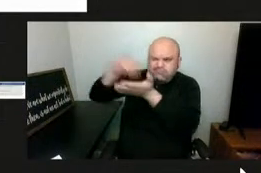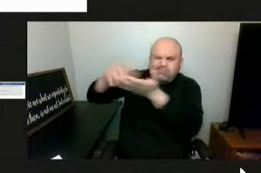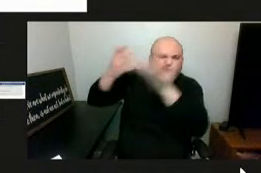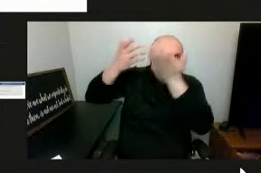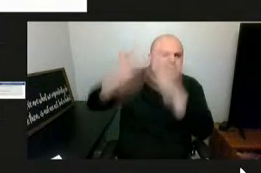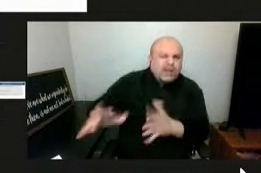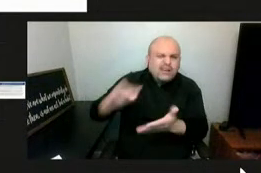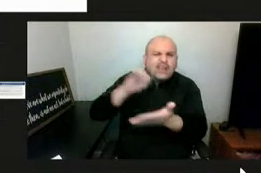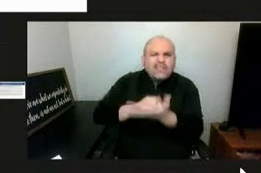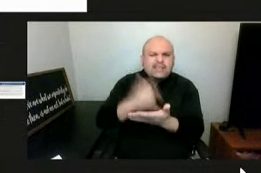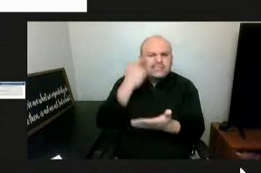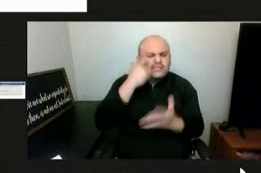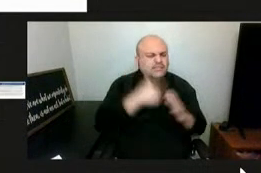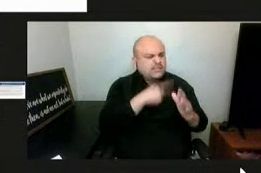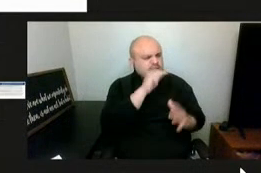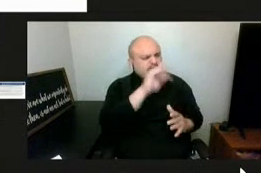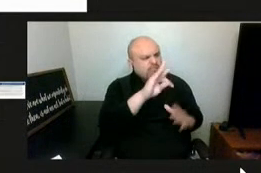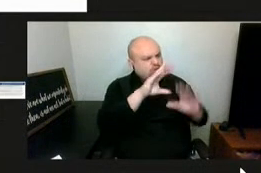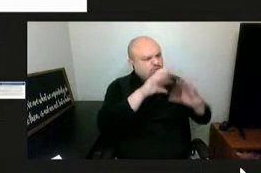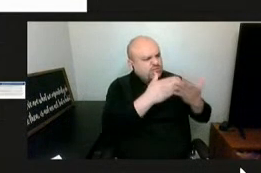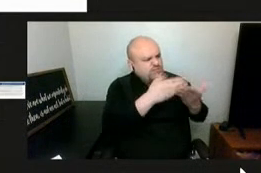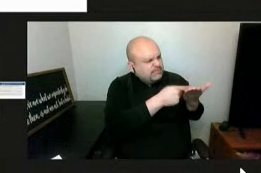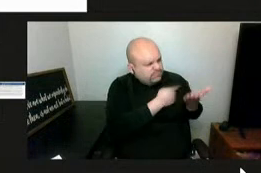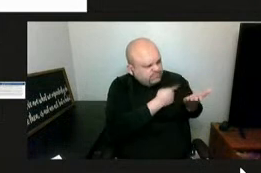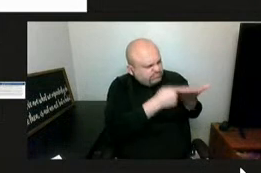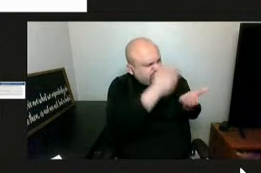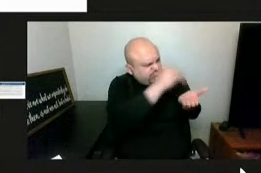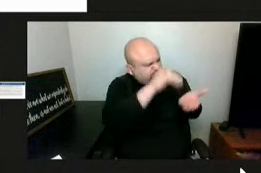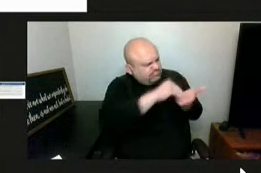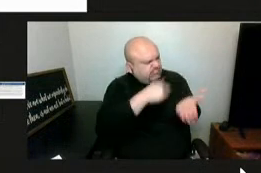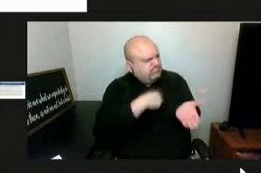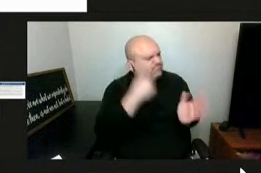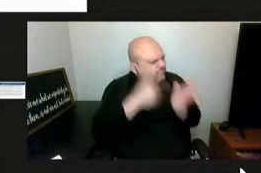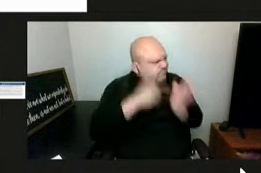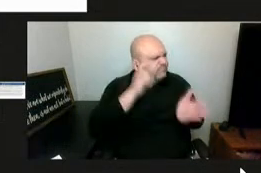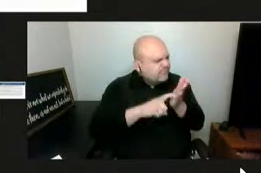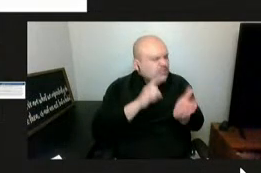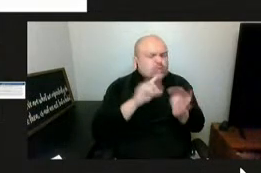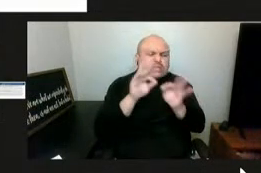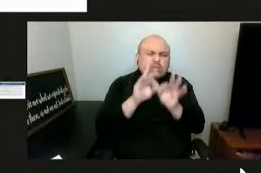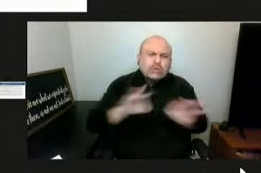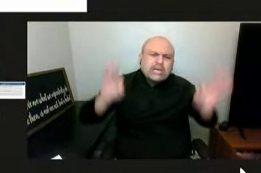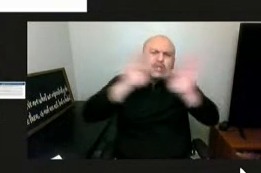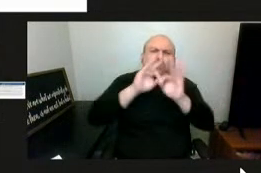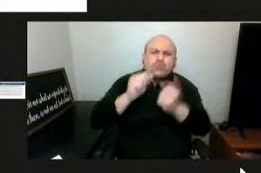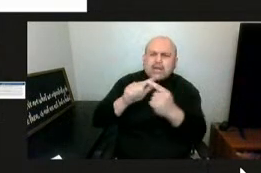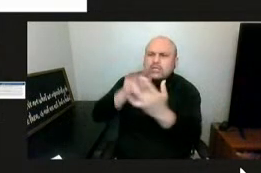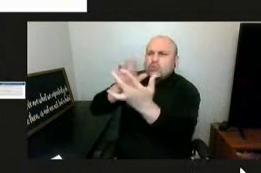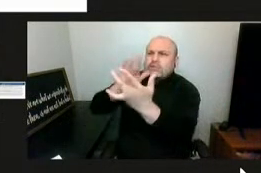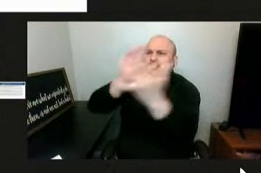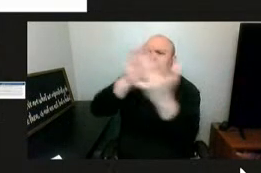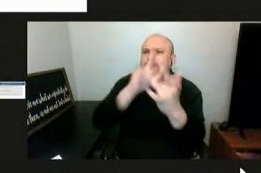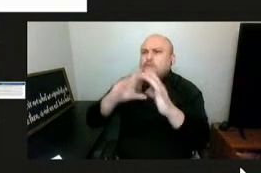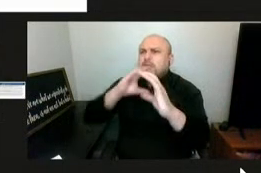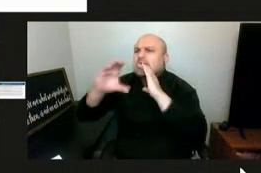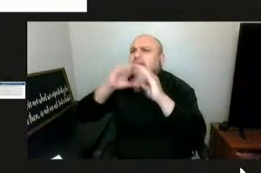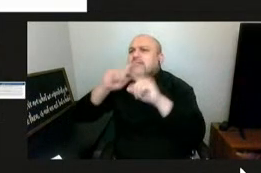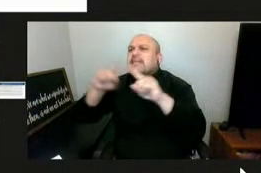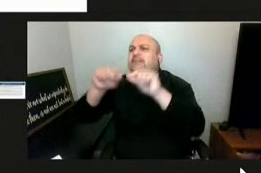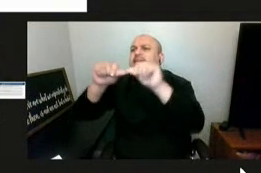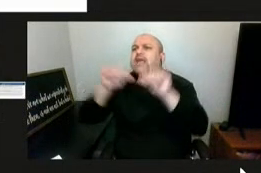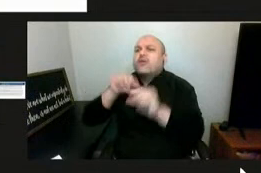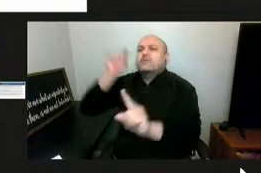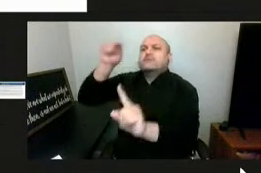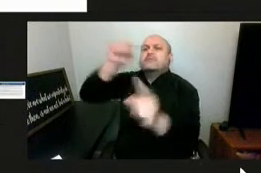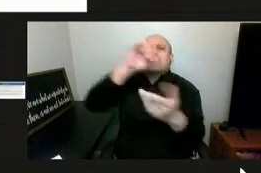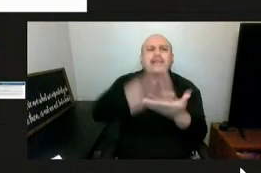force members and their recommendation, and recognizes the critical reach of communications in many different areas that the task force